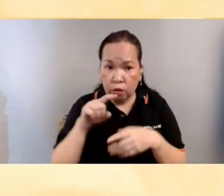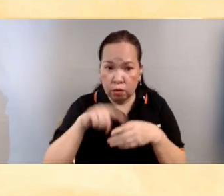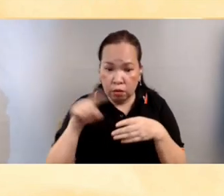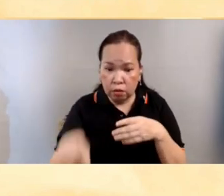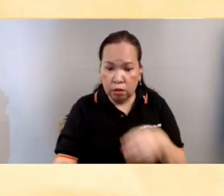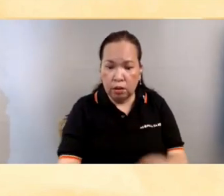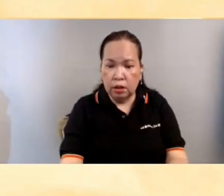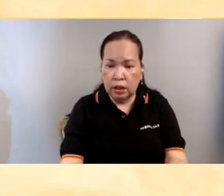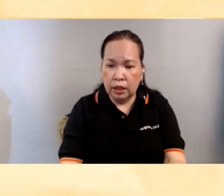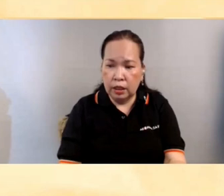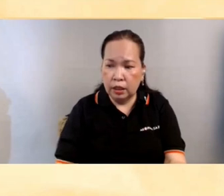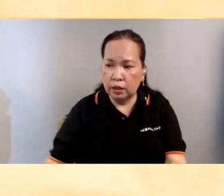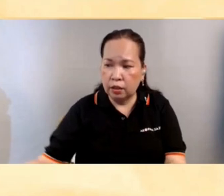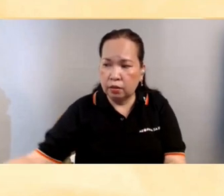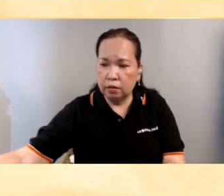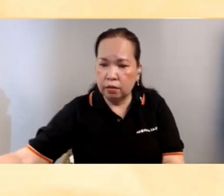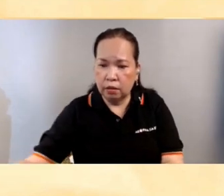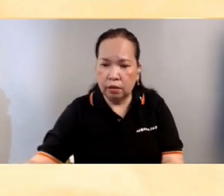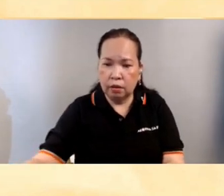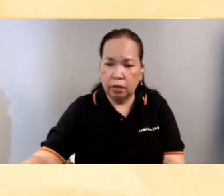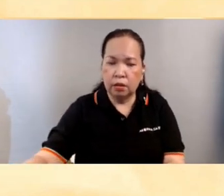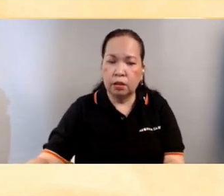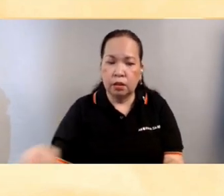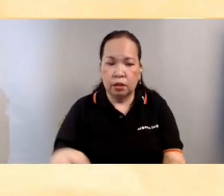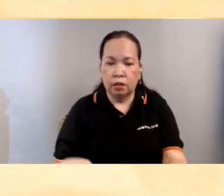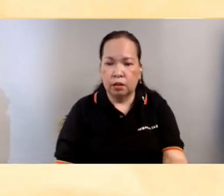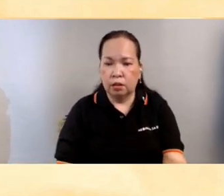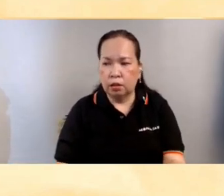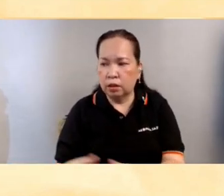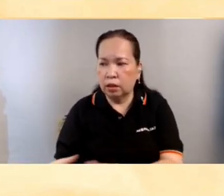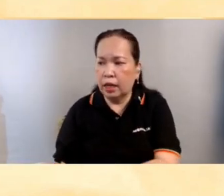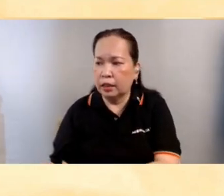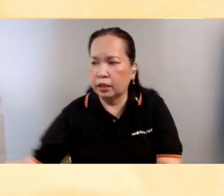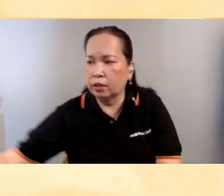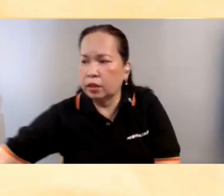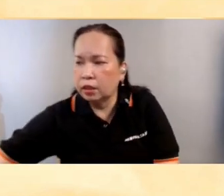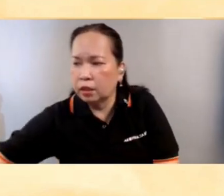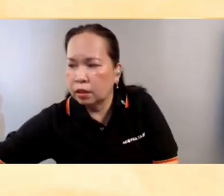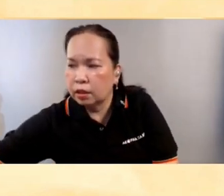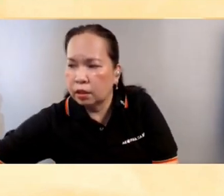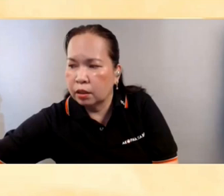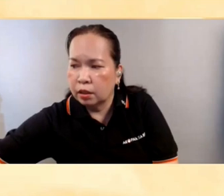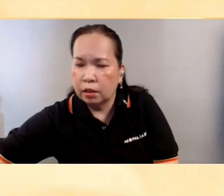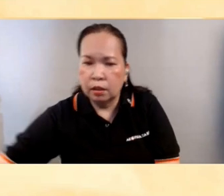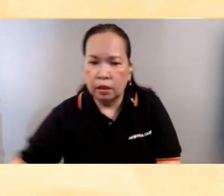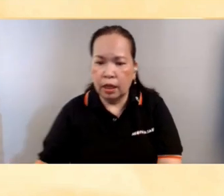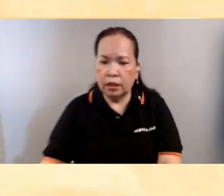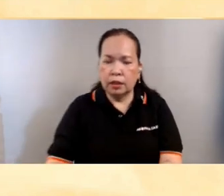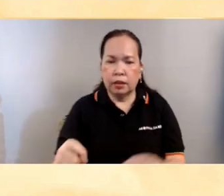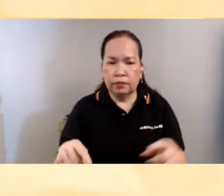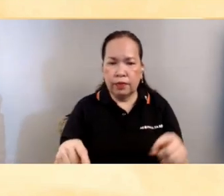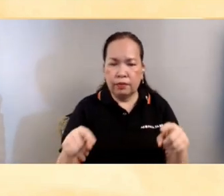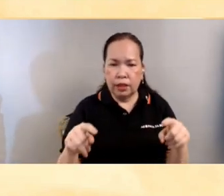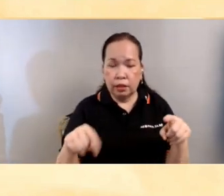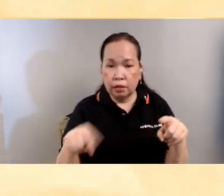greater the grooming of perpetrators, the less the activities are perceived as abuse by the victims. And that's